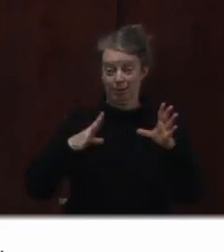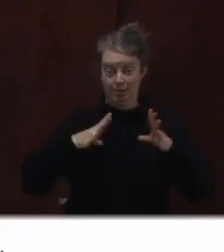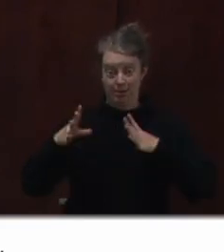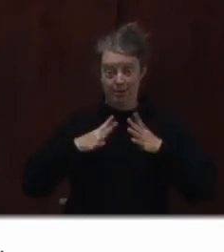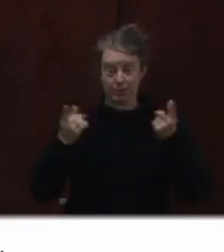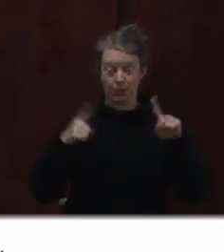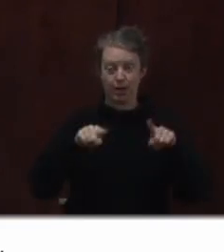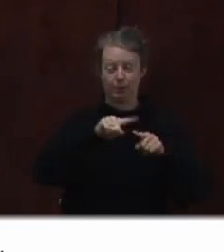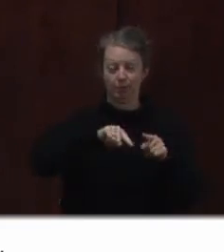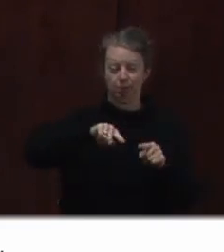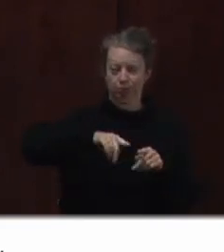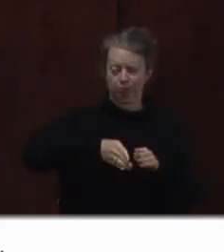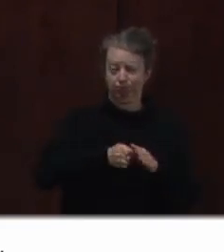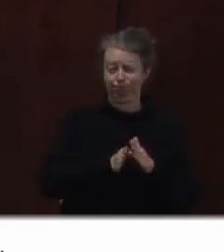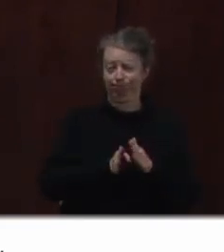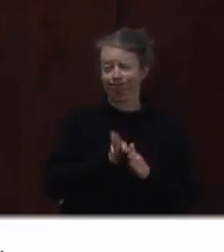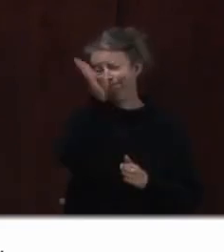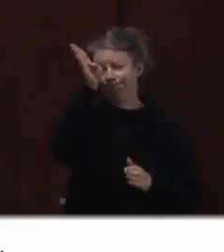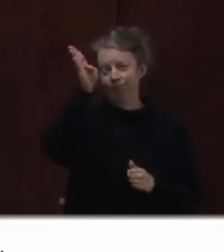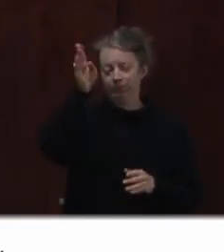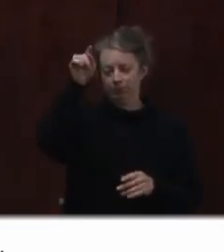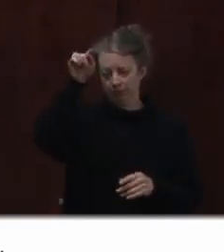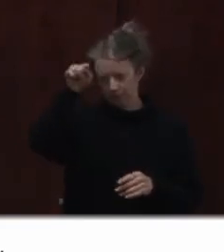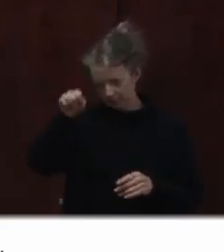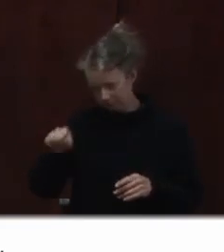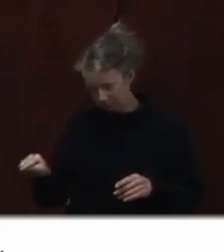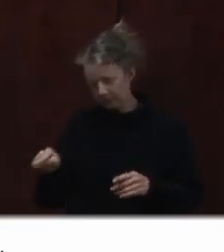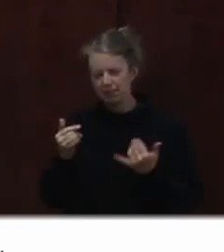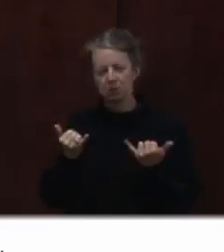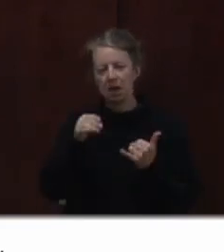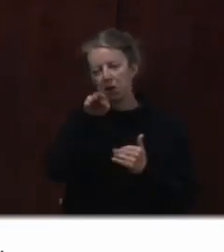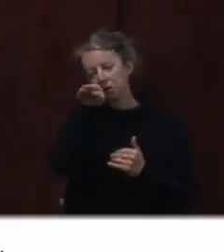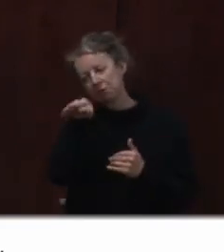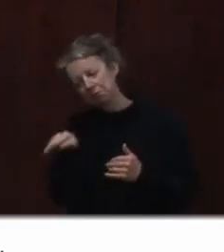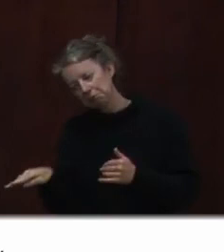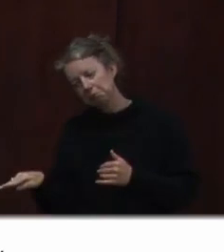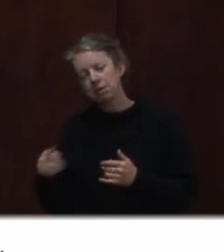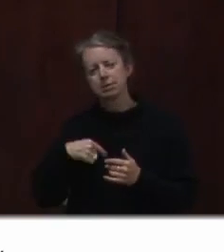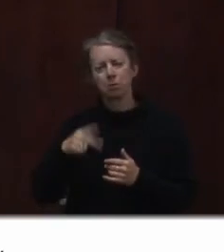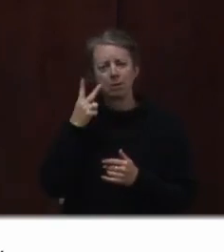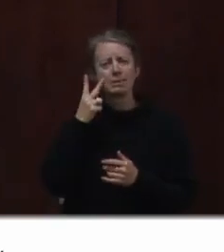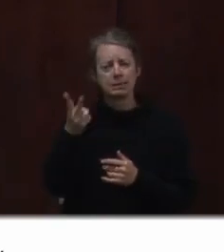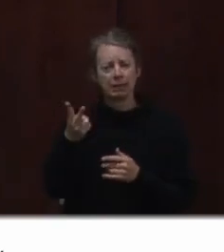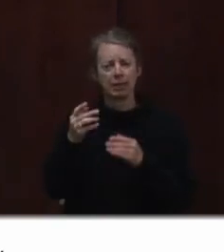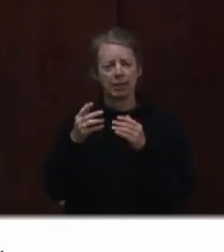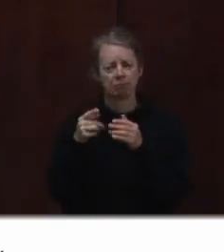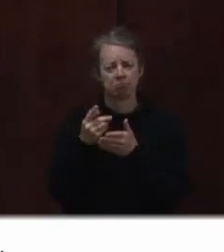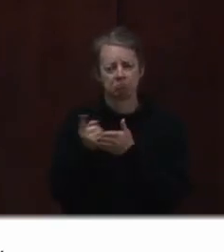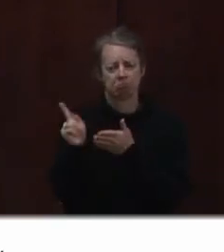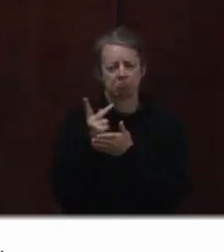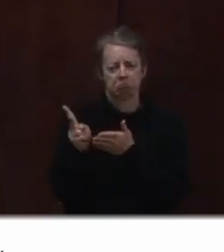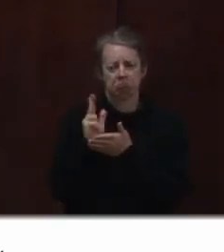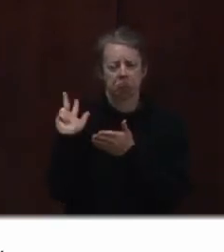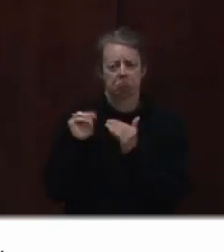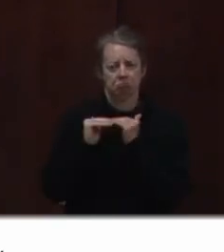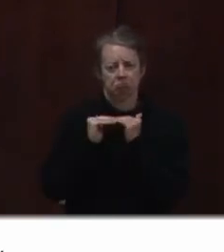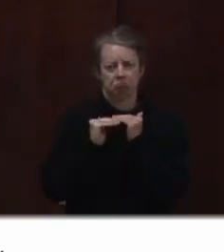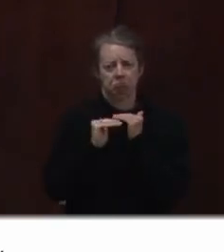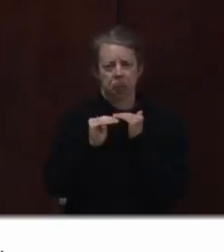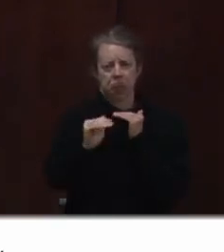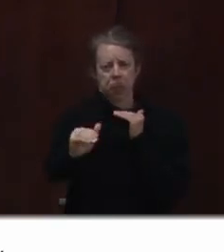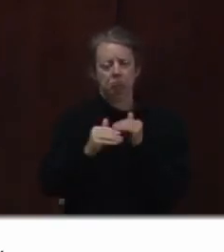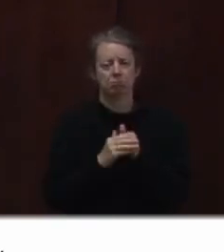that we're coming out of, and the Epi Curve is showing some stability over the last few weeks with new cases